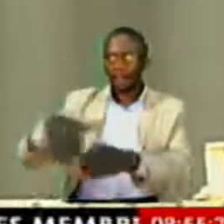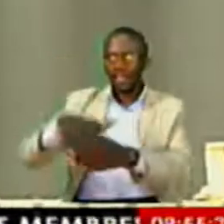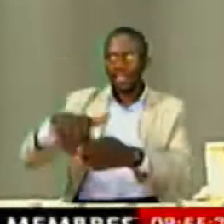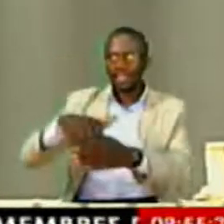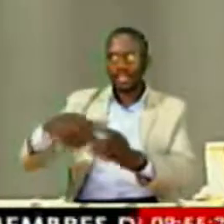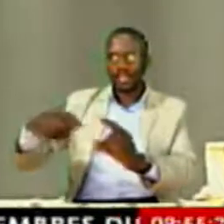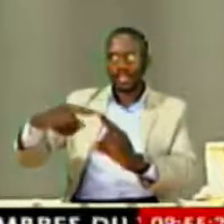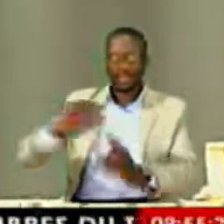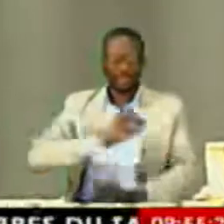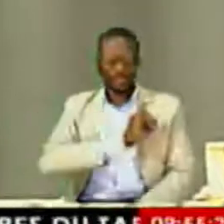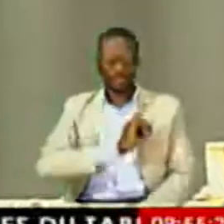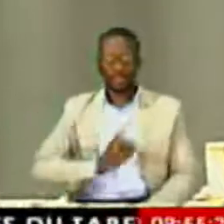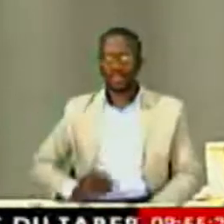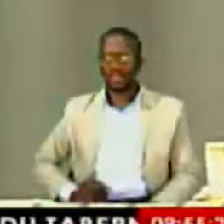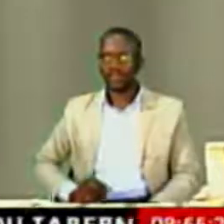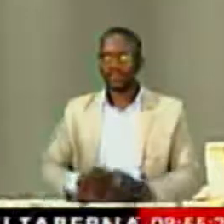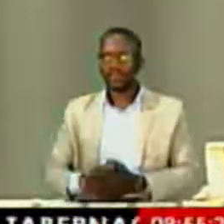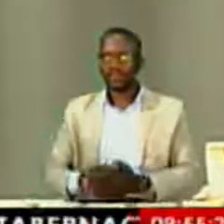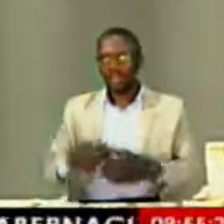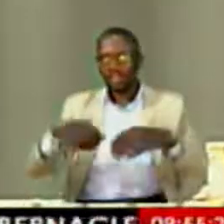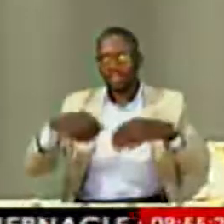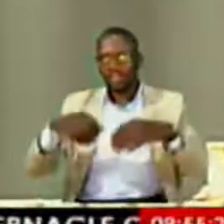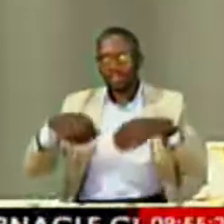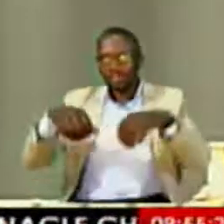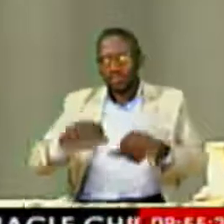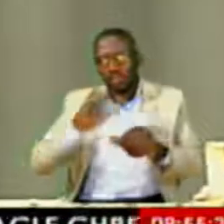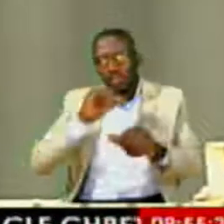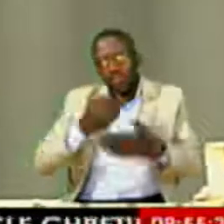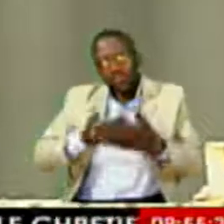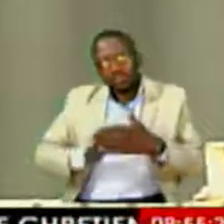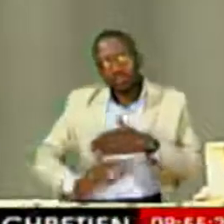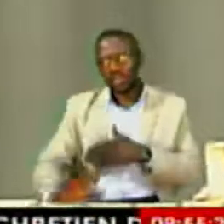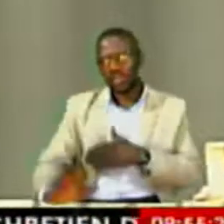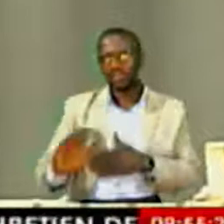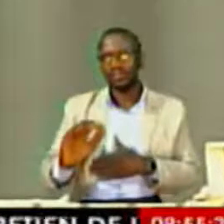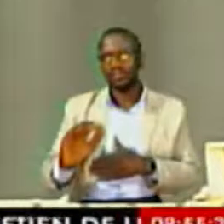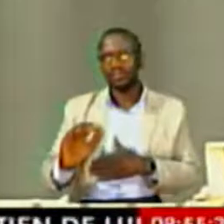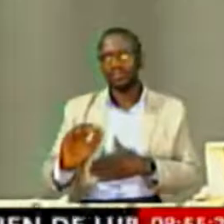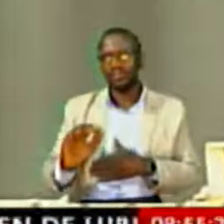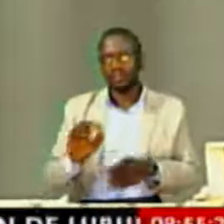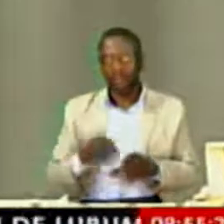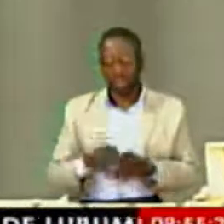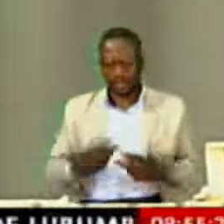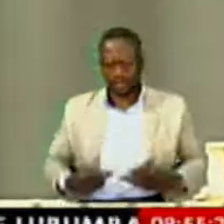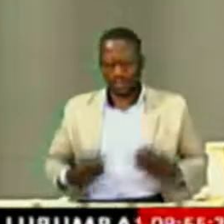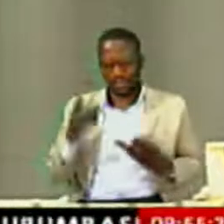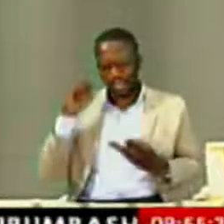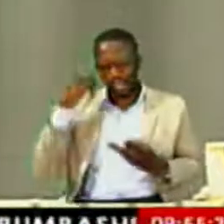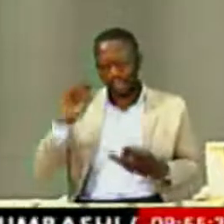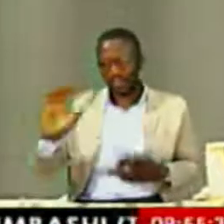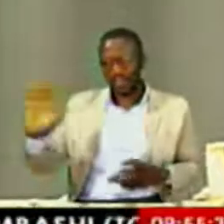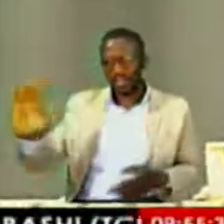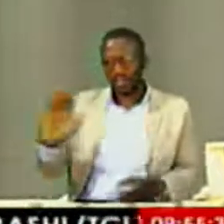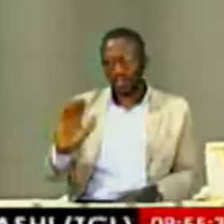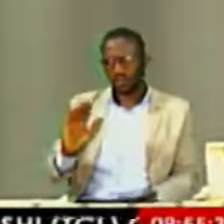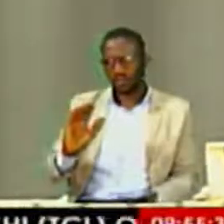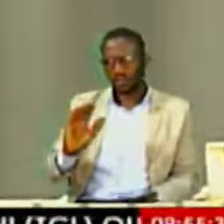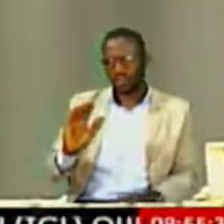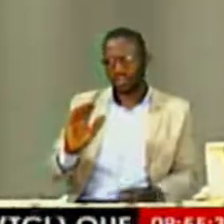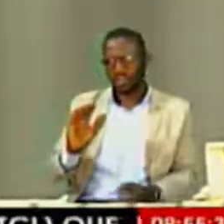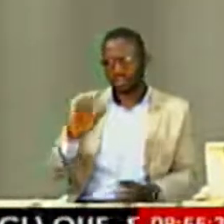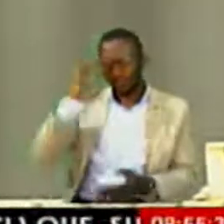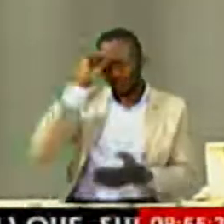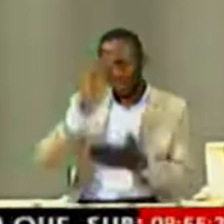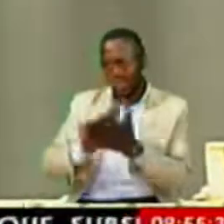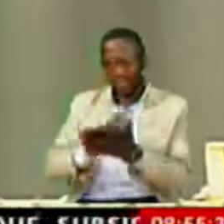Isaac. Et Rebecca ne pouvait pas mettre au monde. And she was barren. Elle, son mari Isaac était prophète. Her husband Isaac